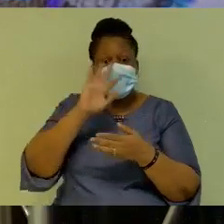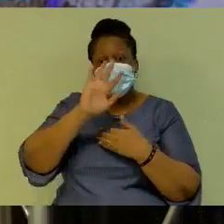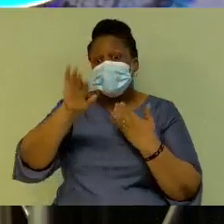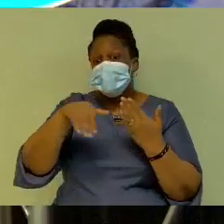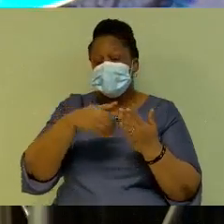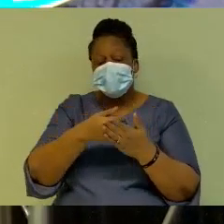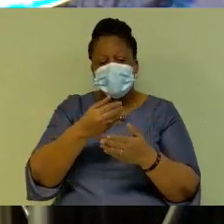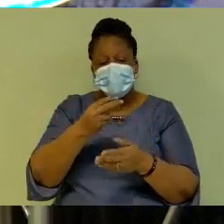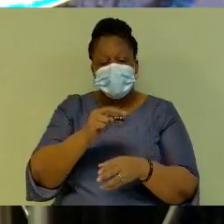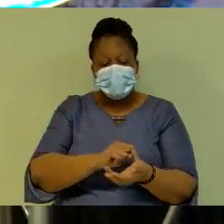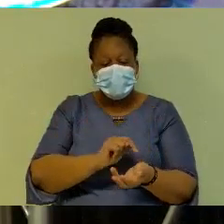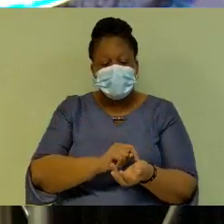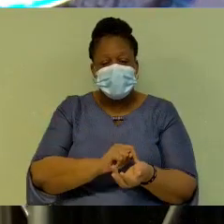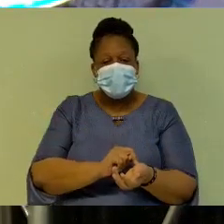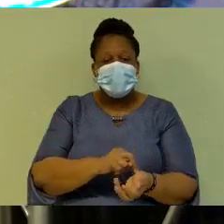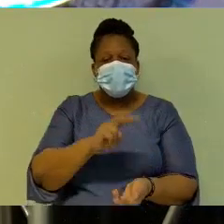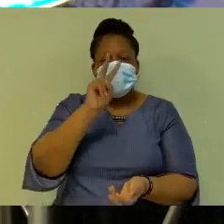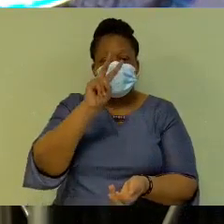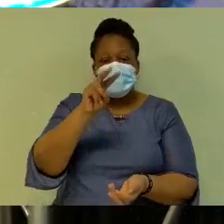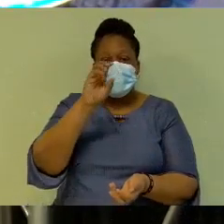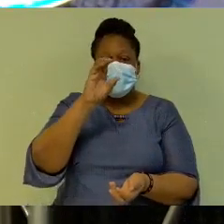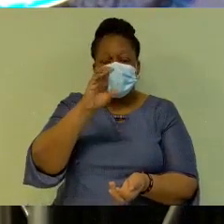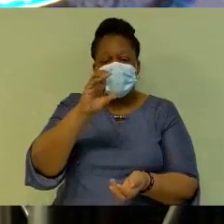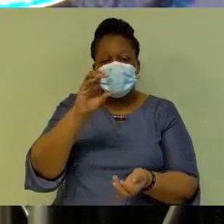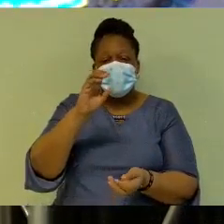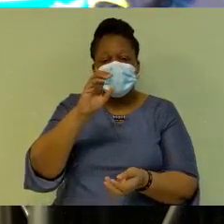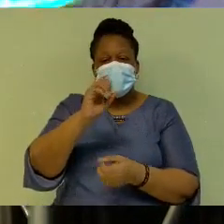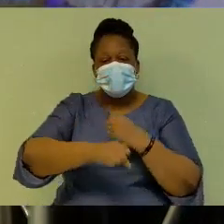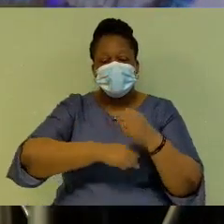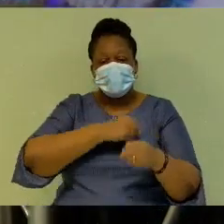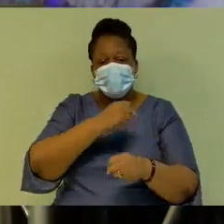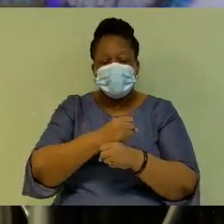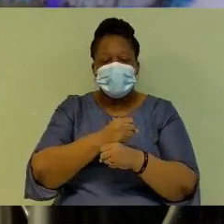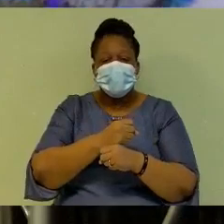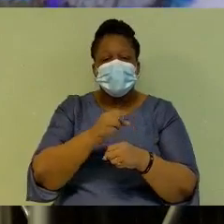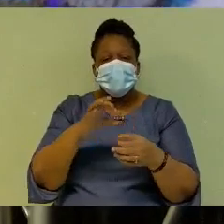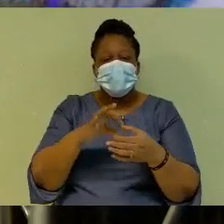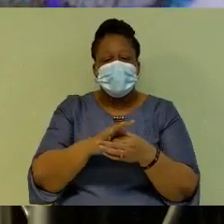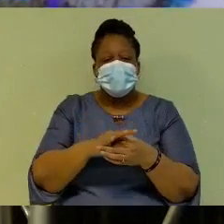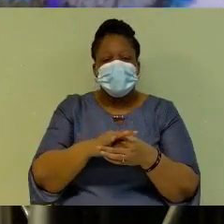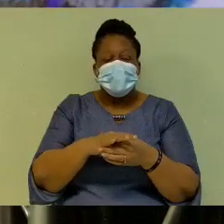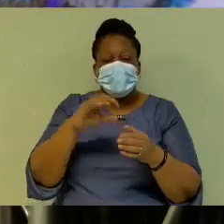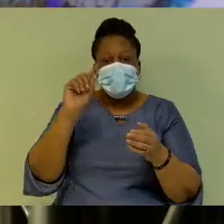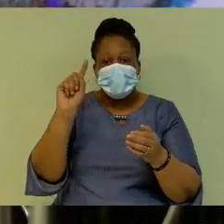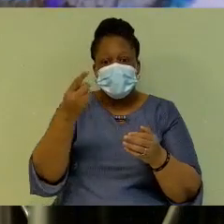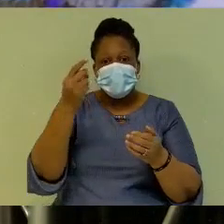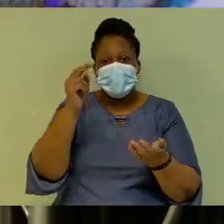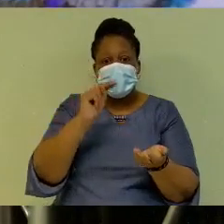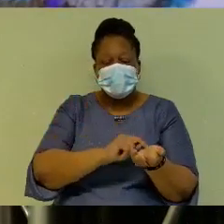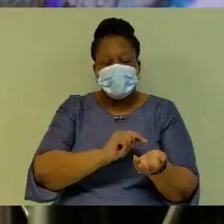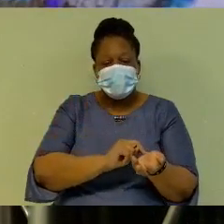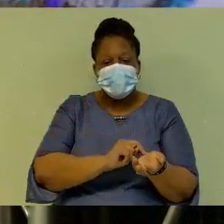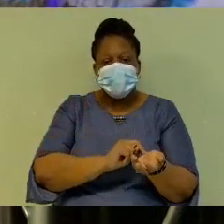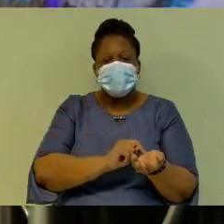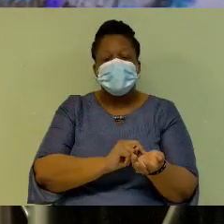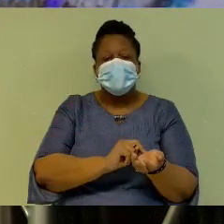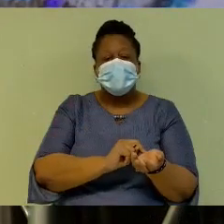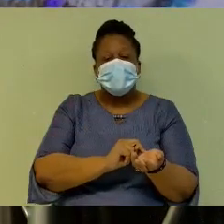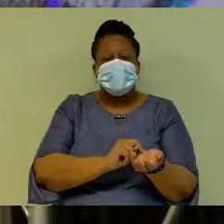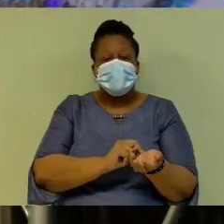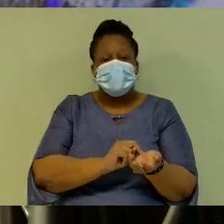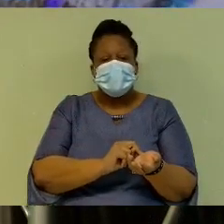marks the 200th anniversary of the birth of the 19th century nurse Florence Nightingale, who is considered globally as the founder of